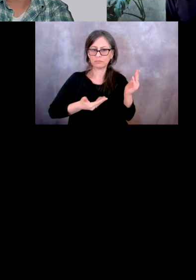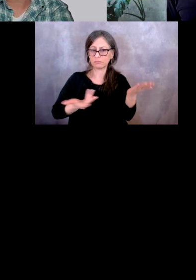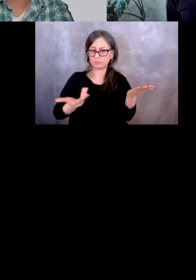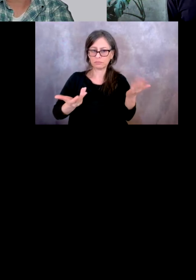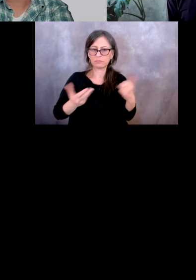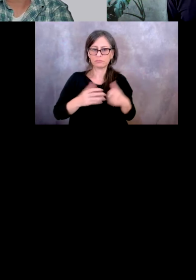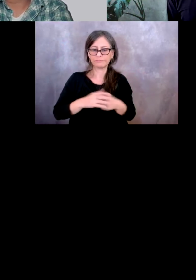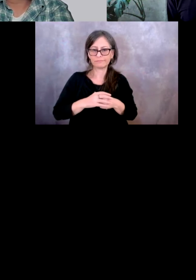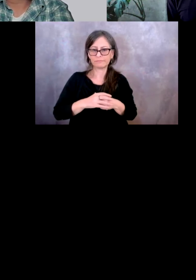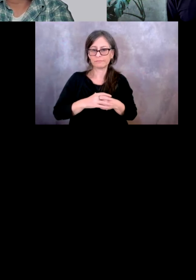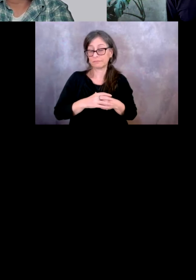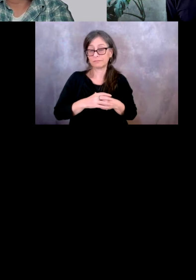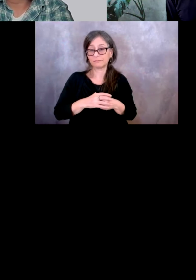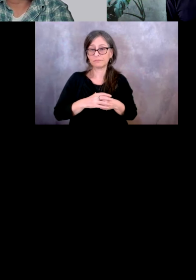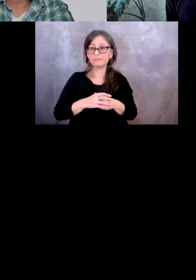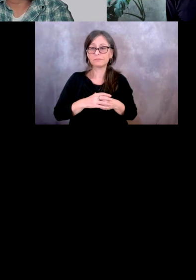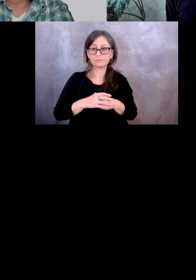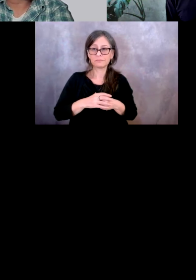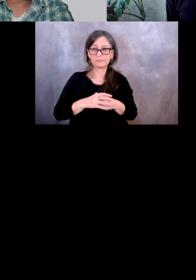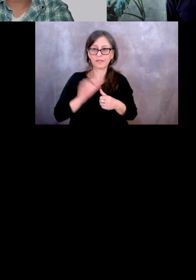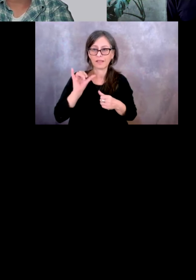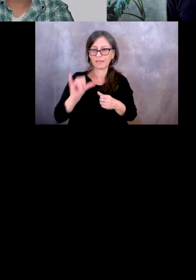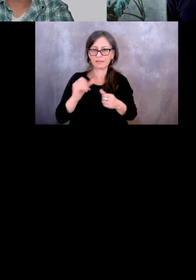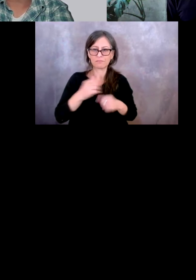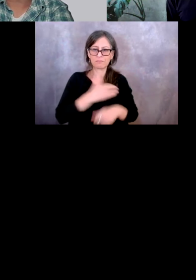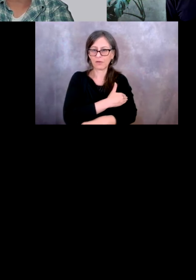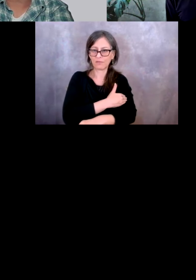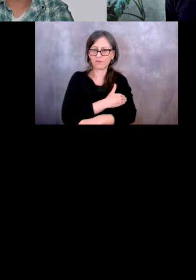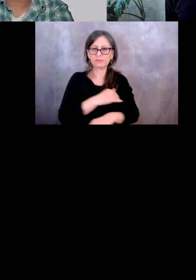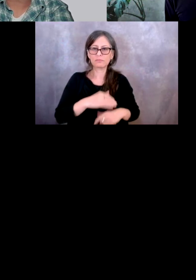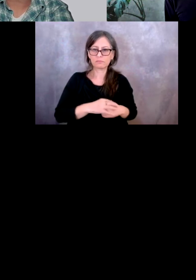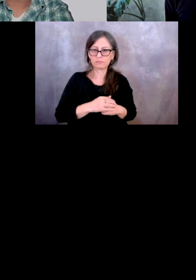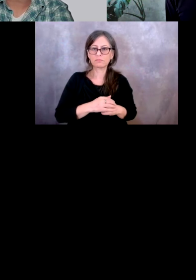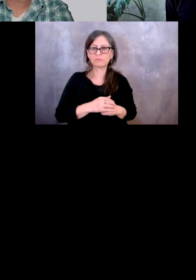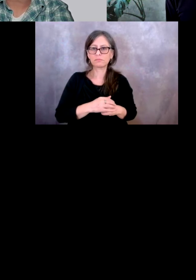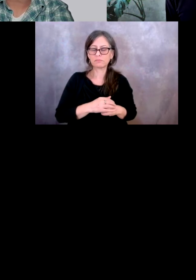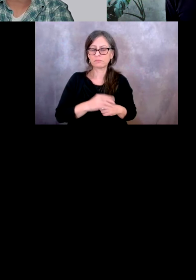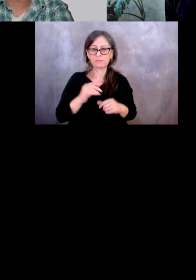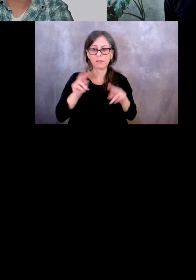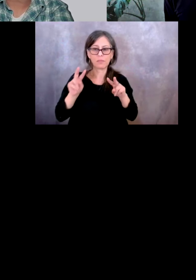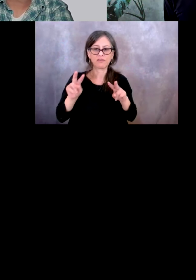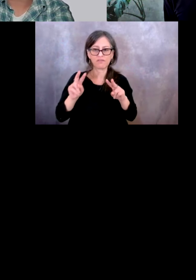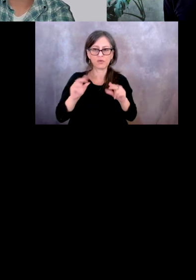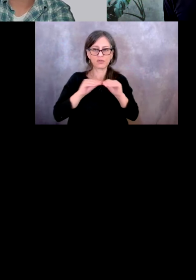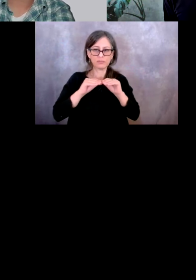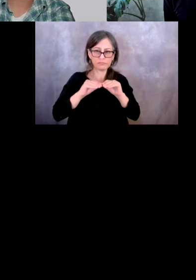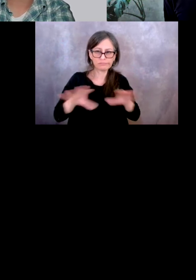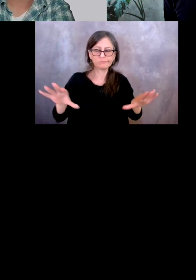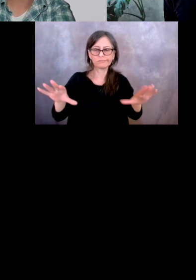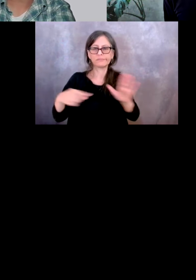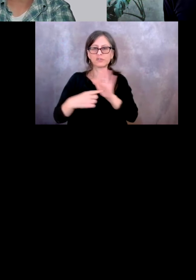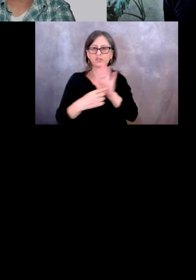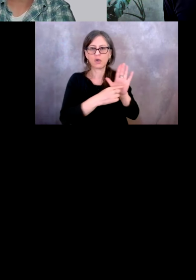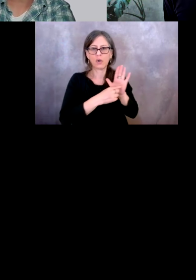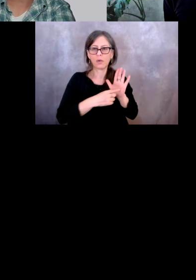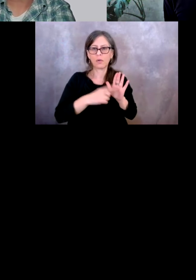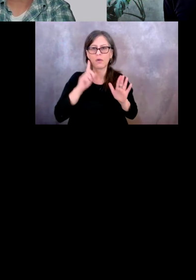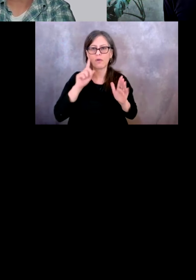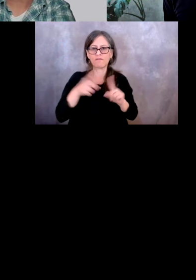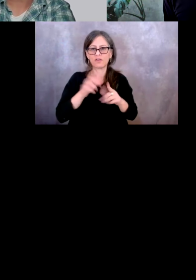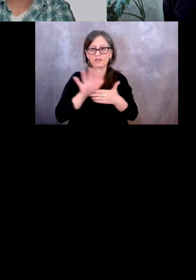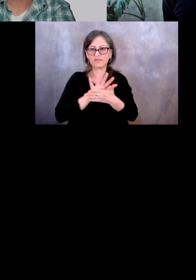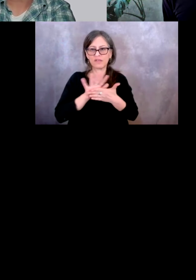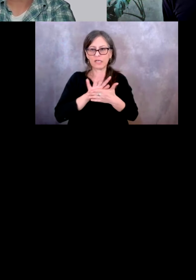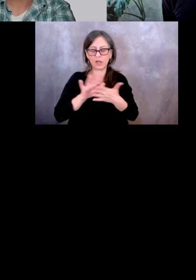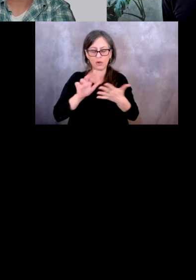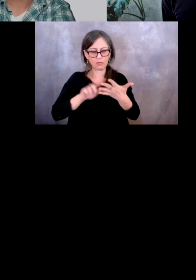and deal with it, I think is super powerful. And I can't wait for this series to roll out. First video is going to drop in the beginning of November.